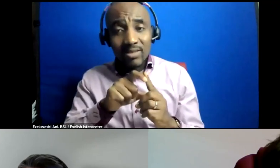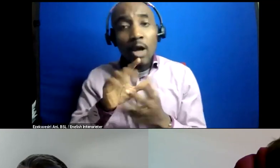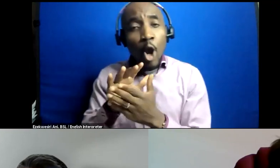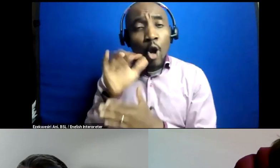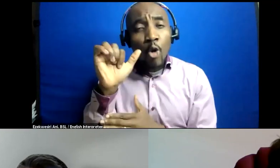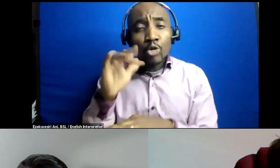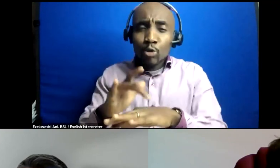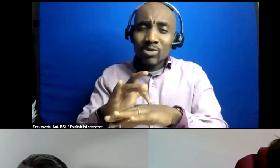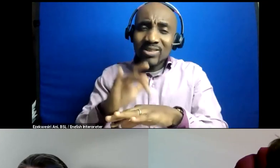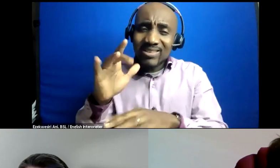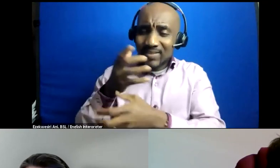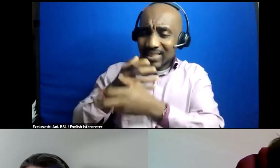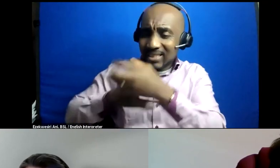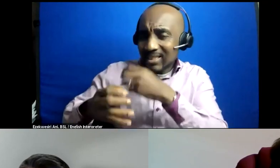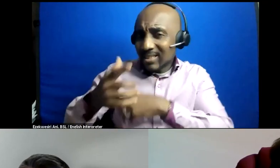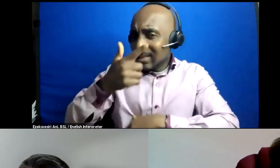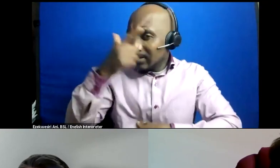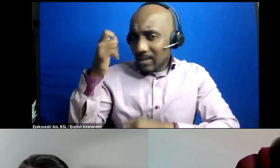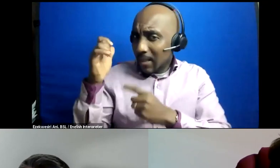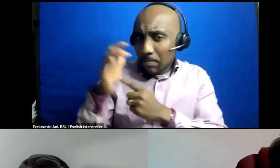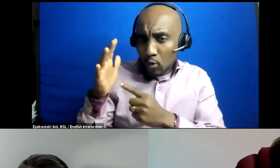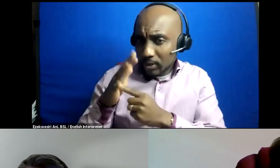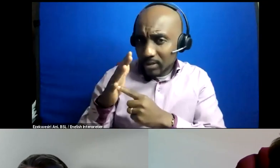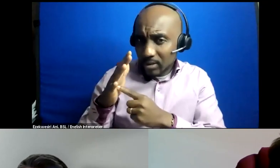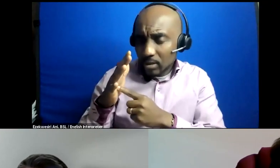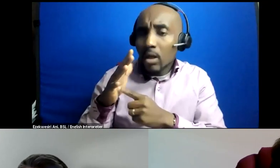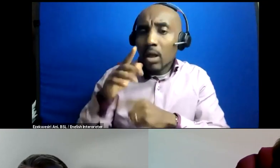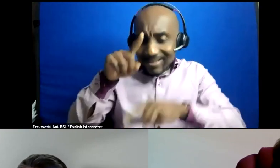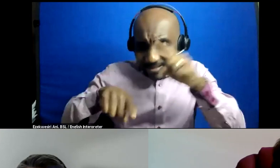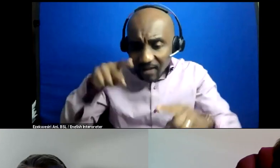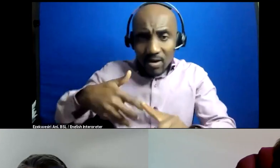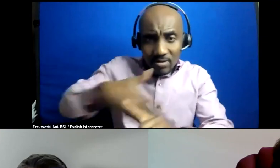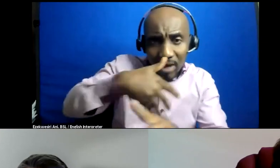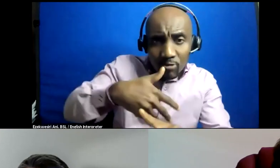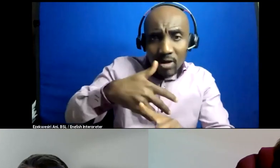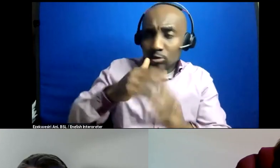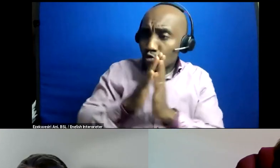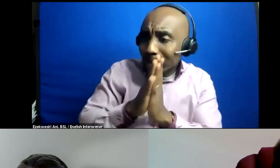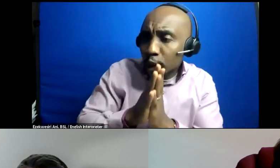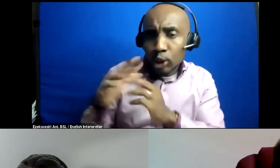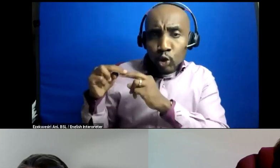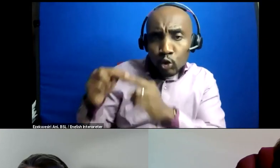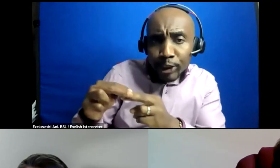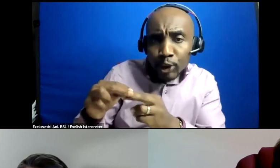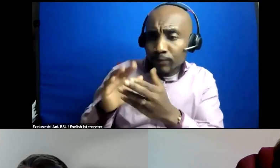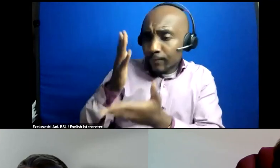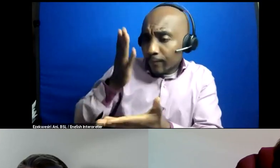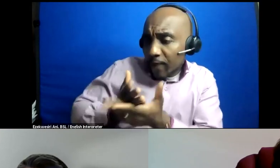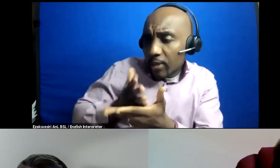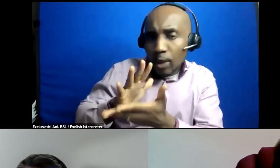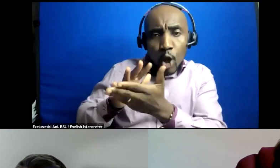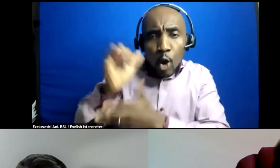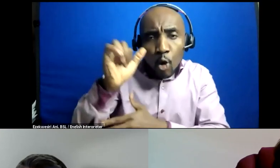from diverse backgrounds with a range of traditions, languages, faiths, and cultural norms around mental